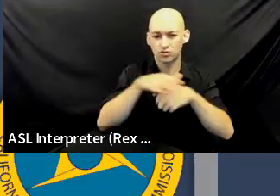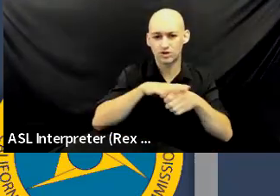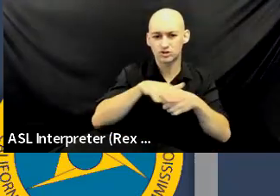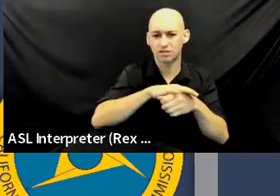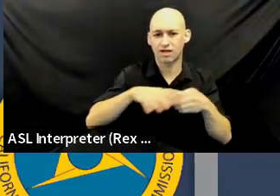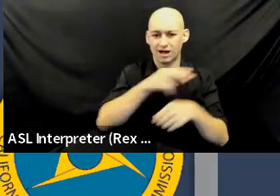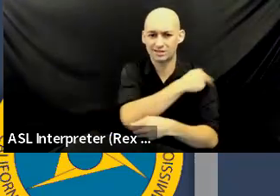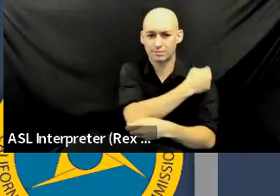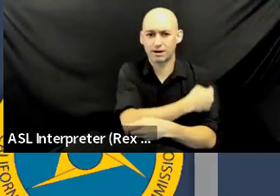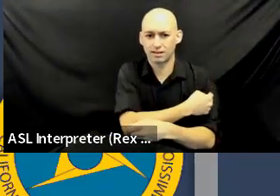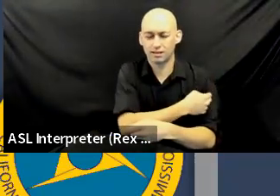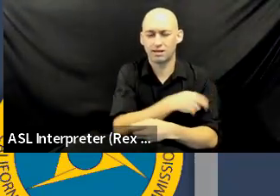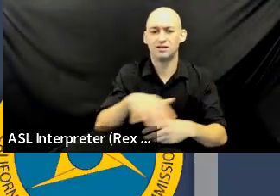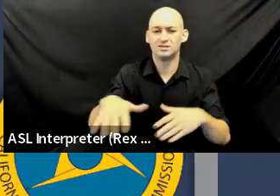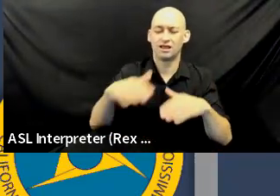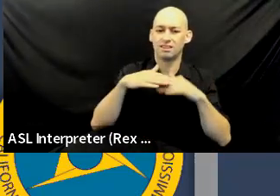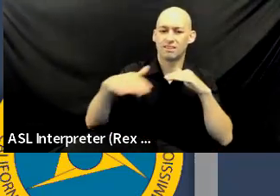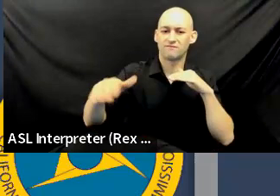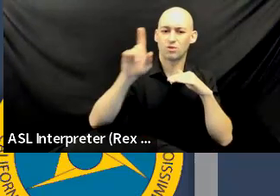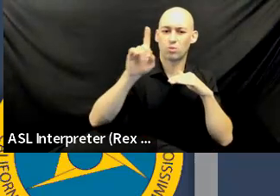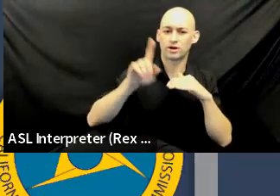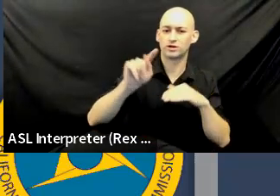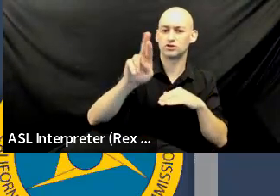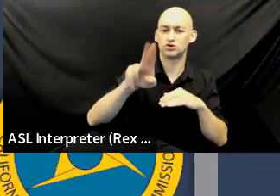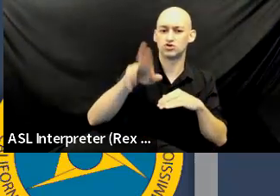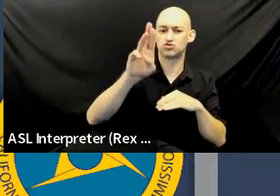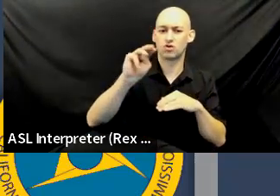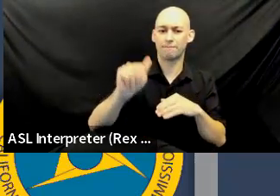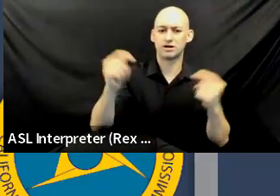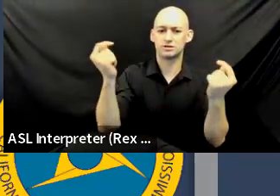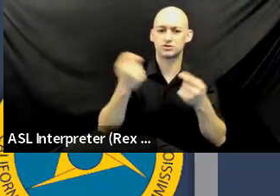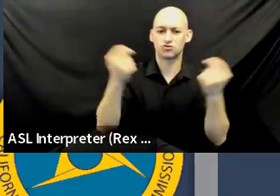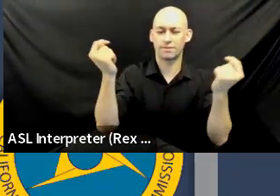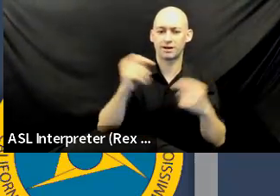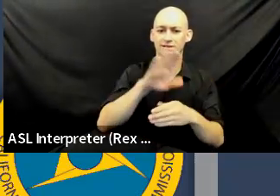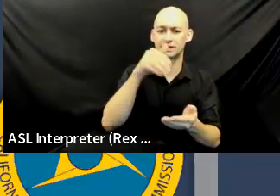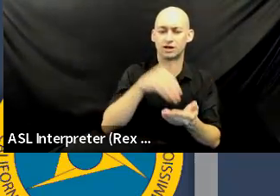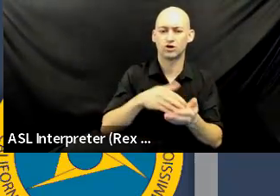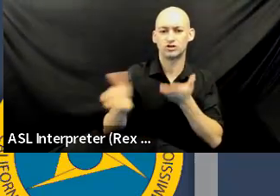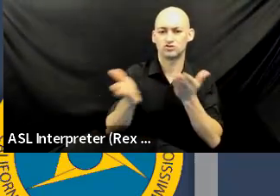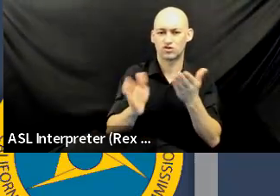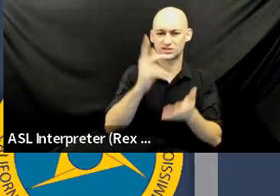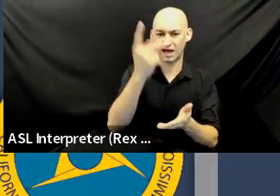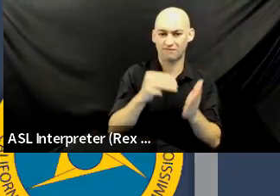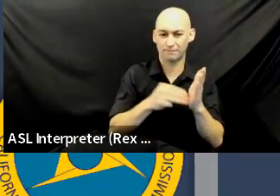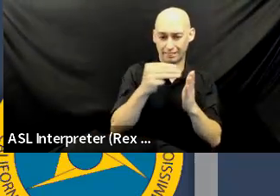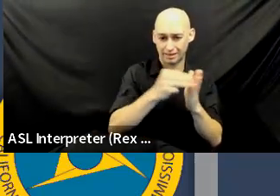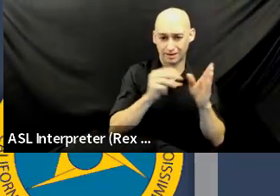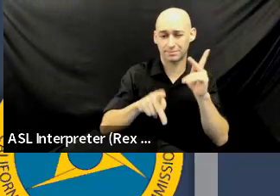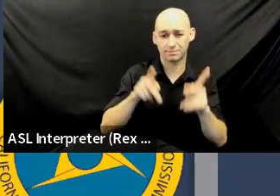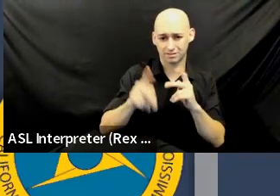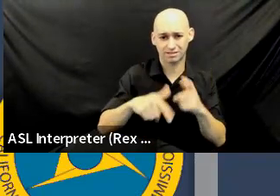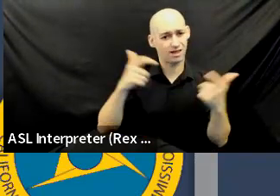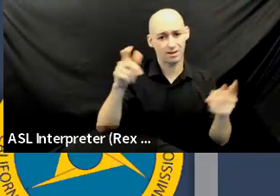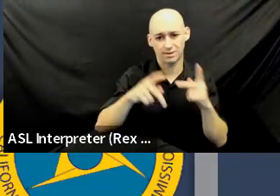is the level 1 trauma center serving nearly 500,000 people. During